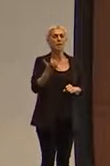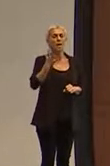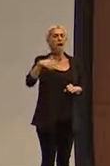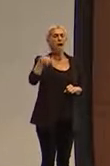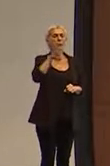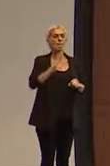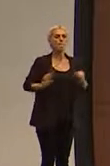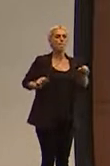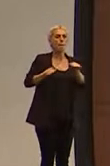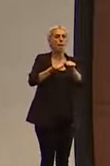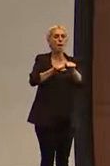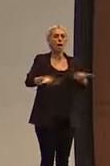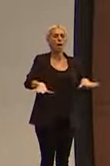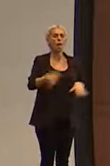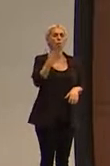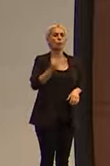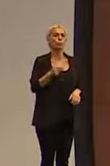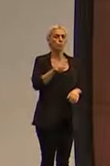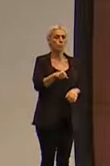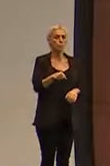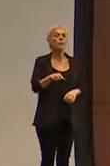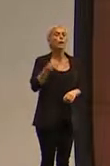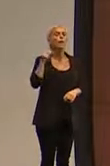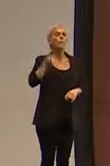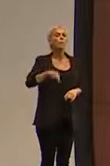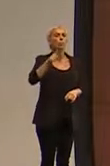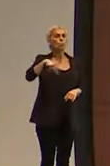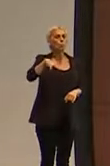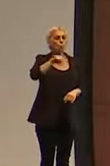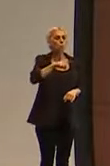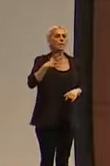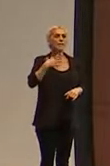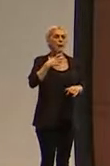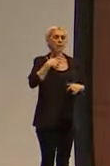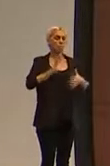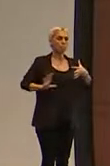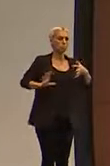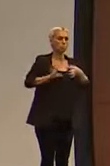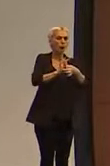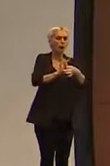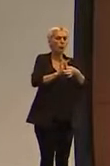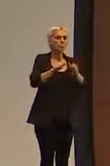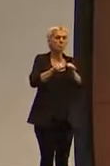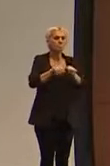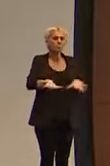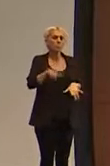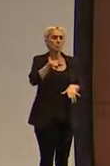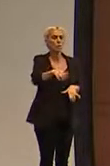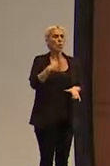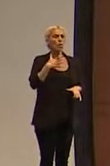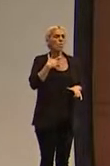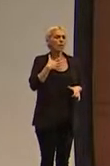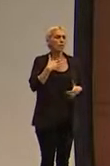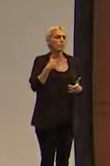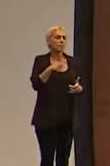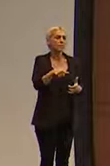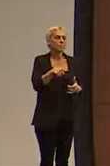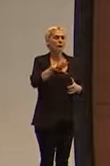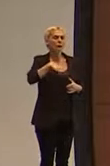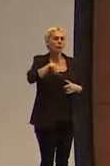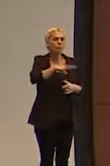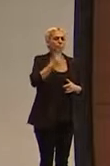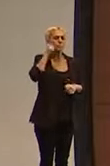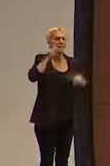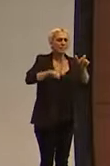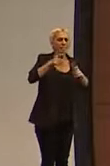creates this information network in life and by changing the connect tone